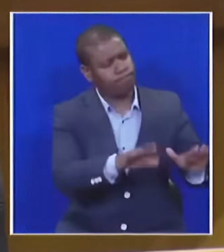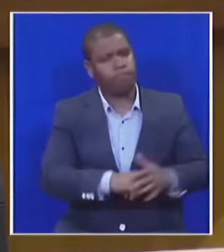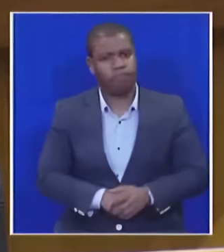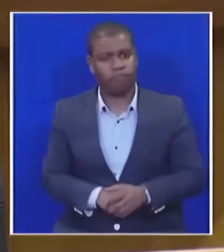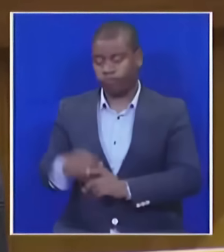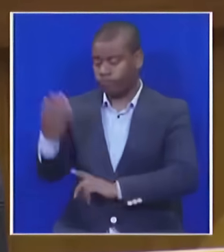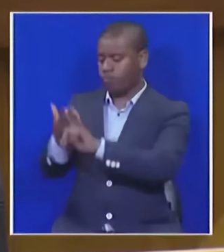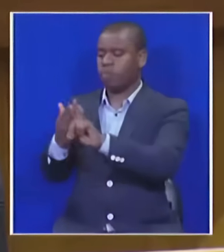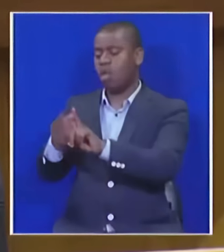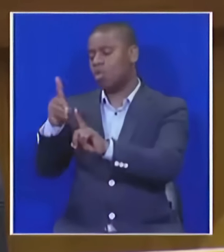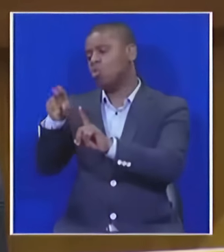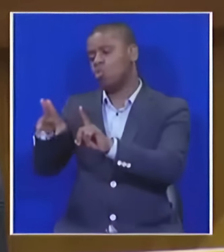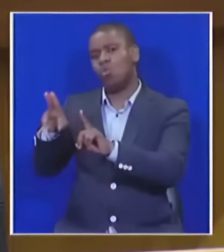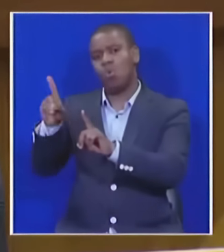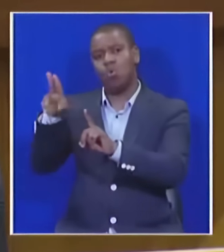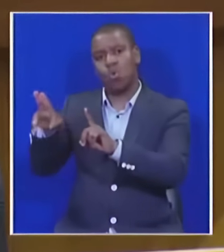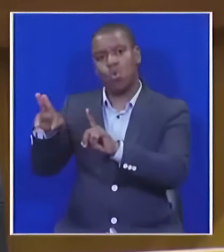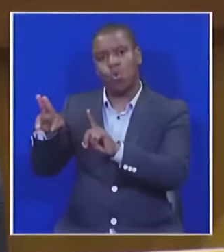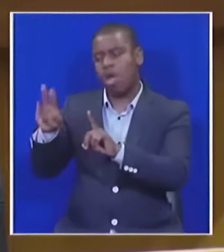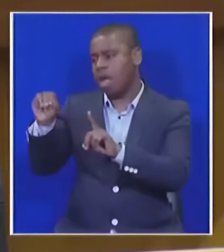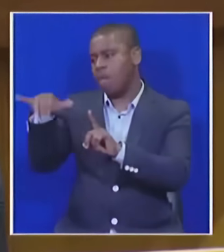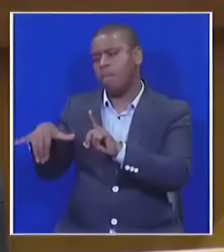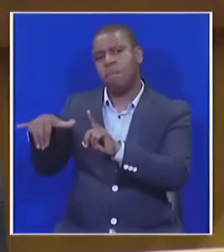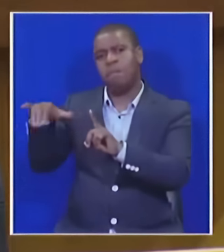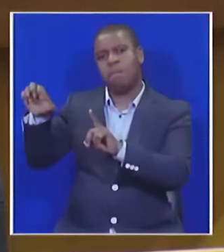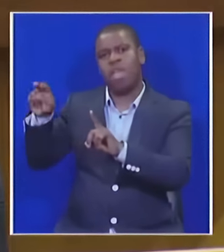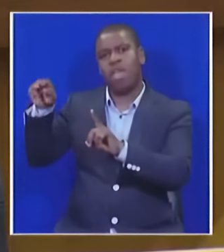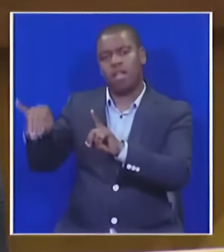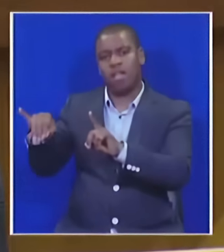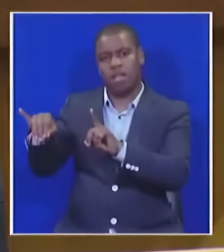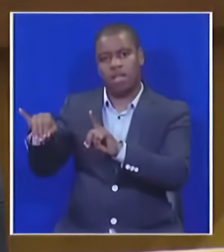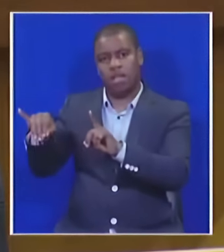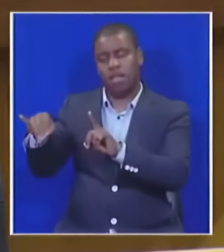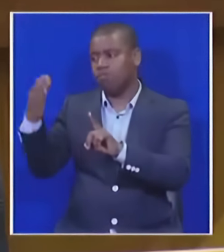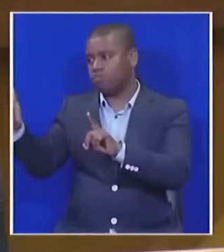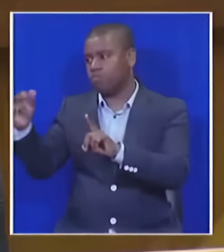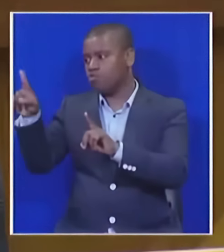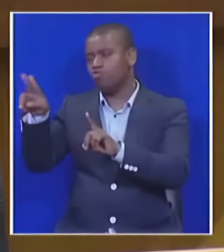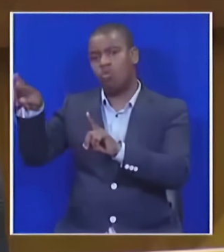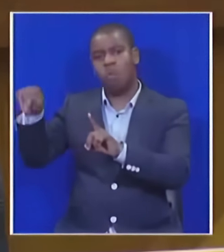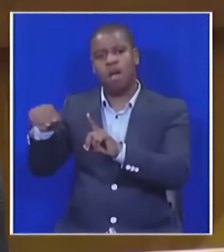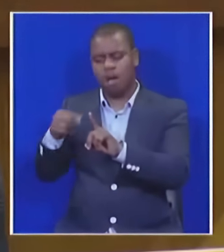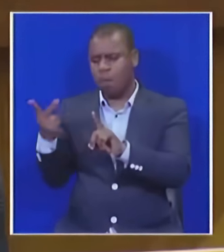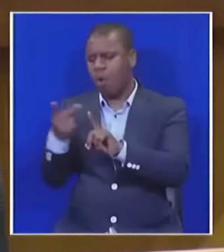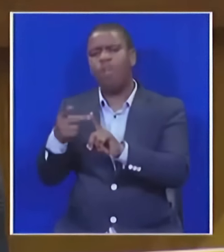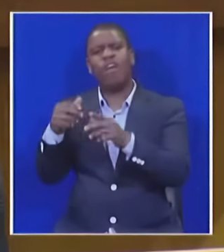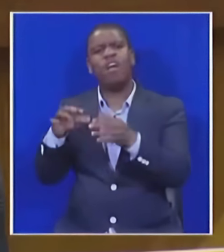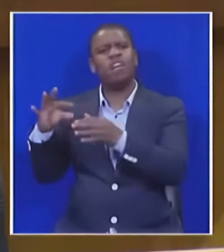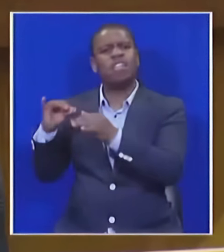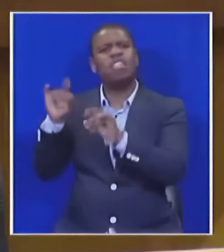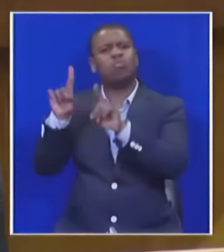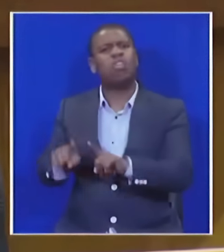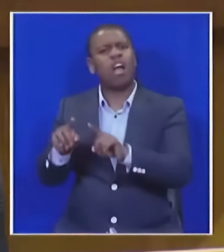Dudu Myeni Zuma has a special relationship with the President and therefore spent most of the